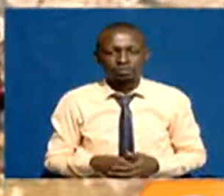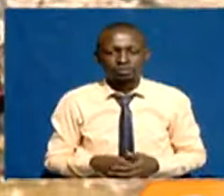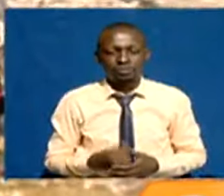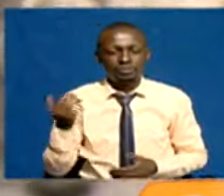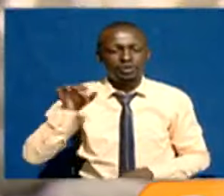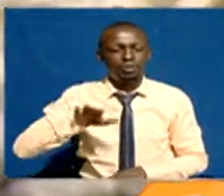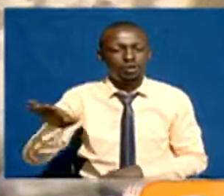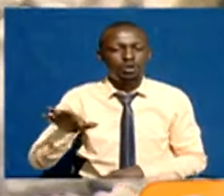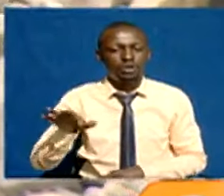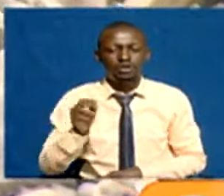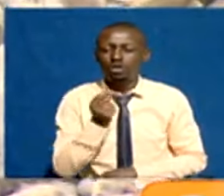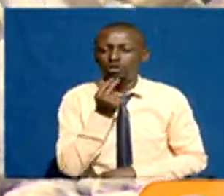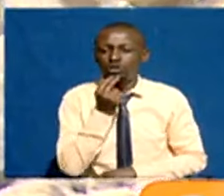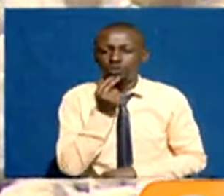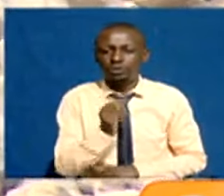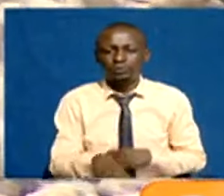Tuesday morning,